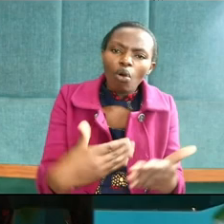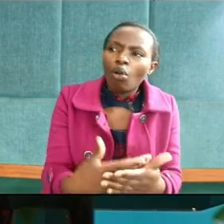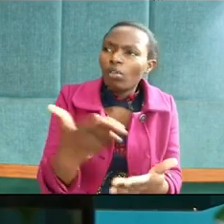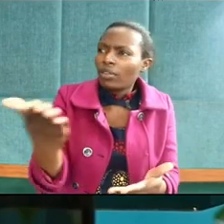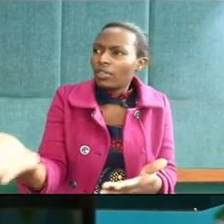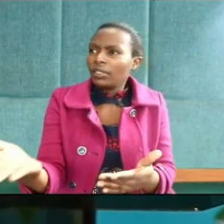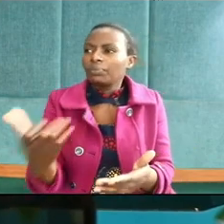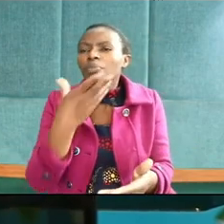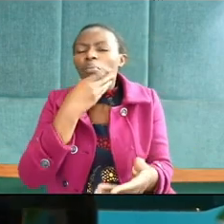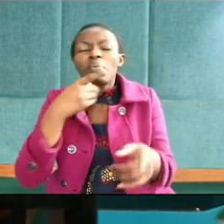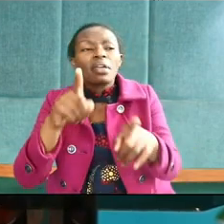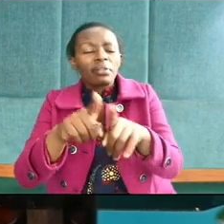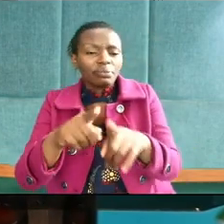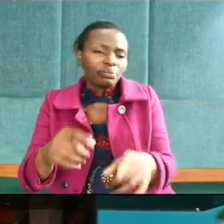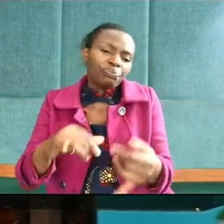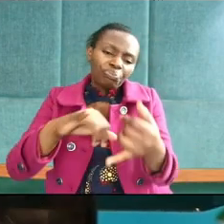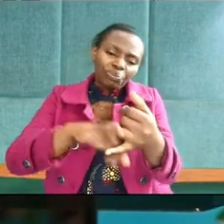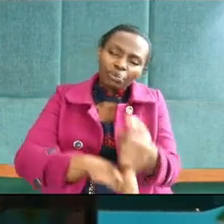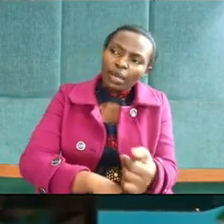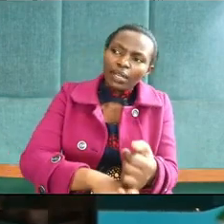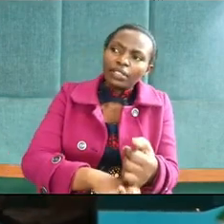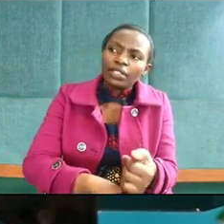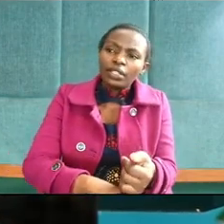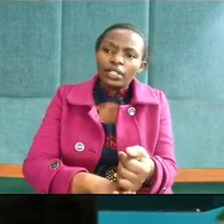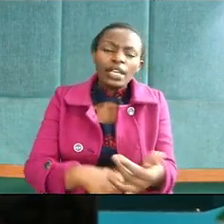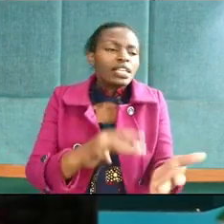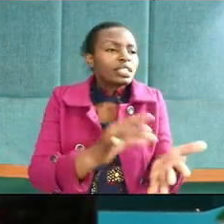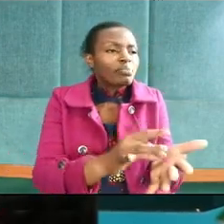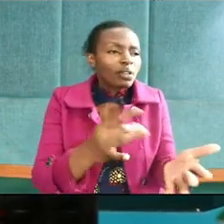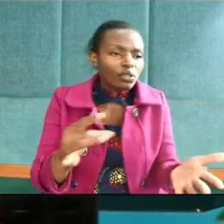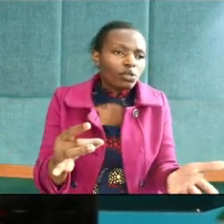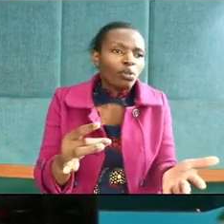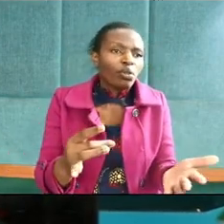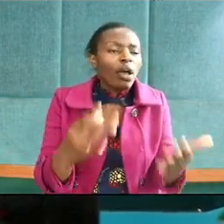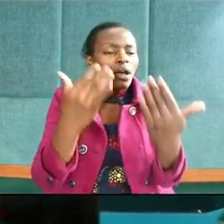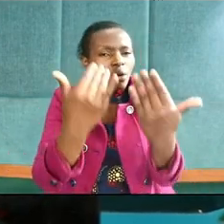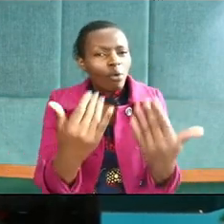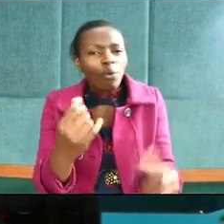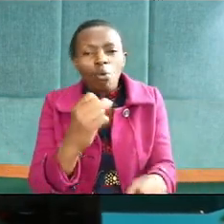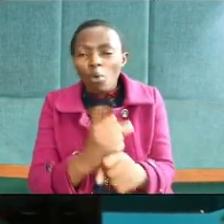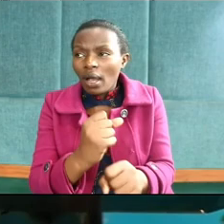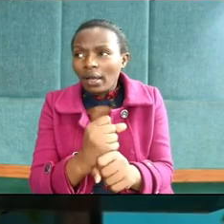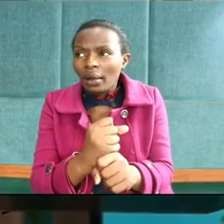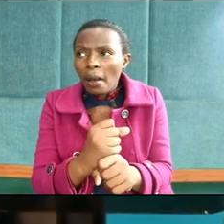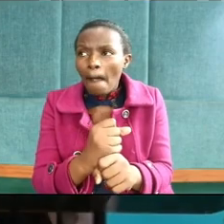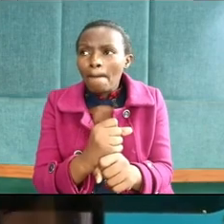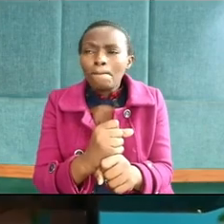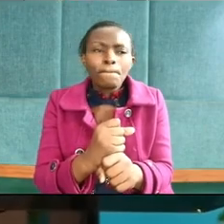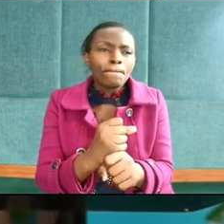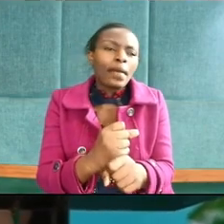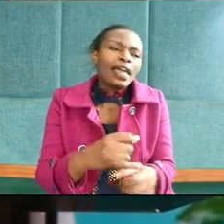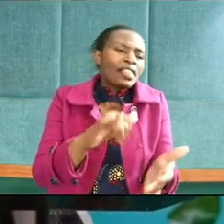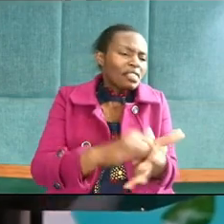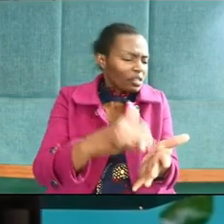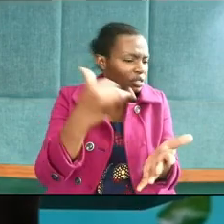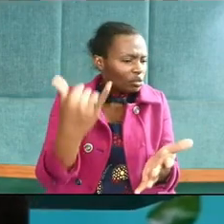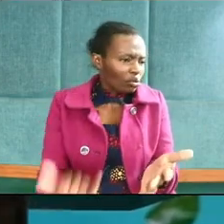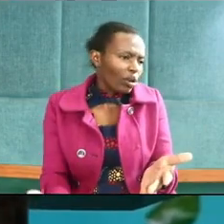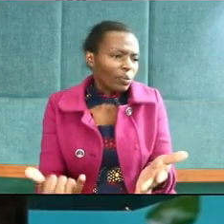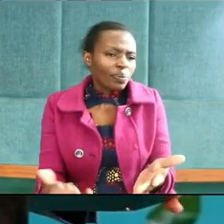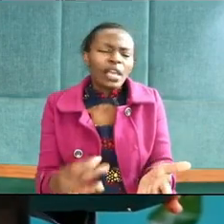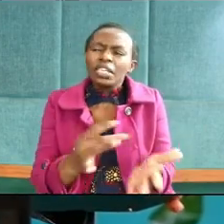My brothers and sisters, marriage is a spiritual institution. That is why a spiritual worldview